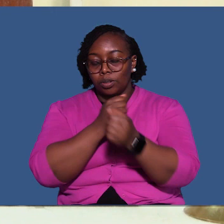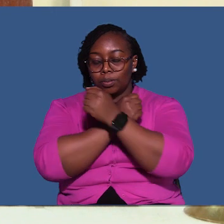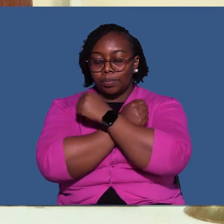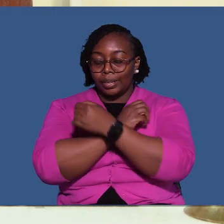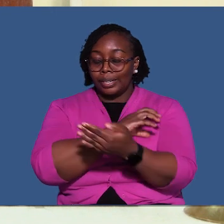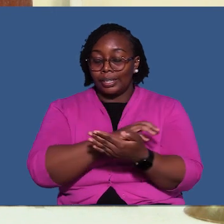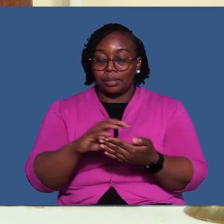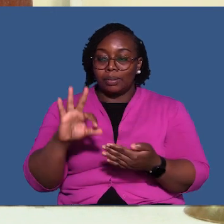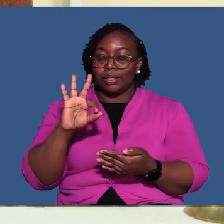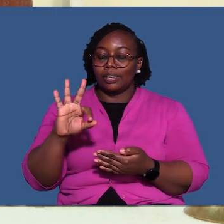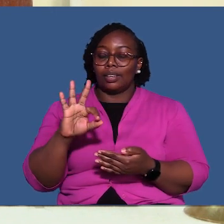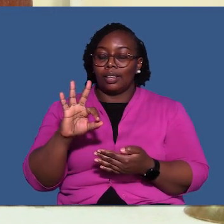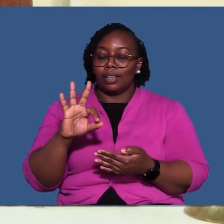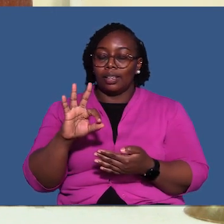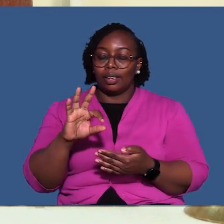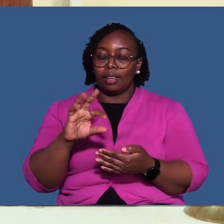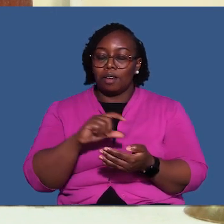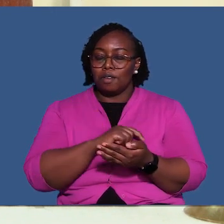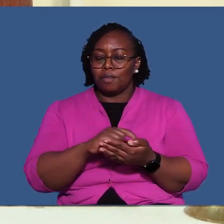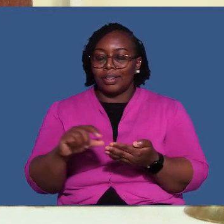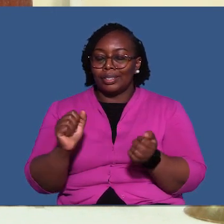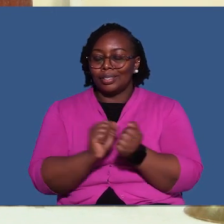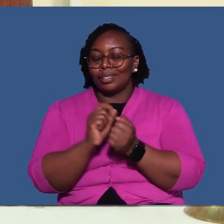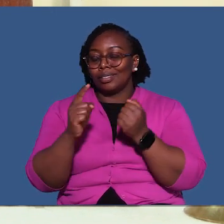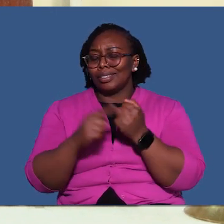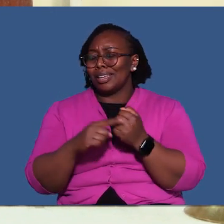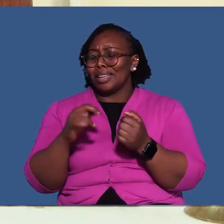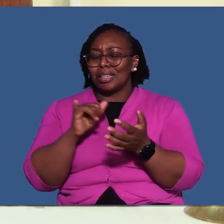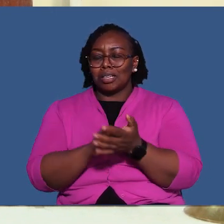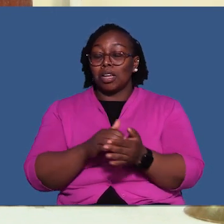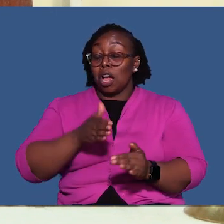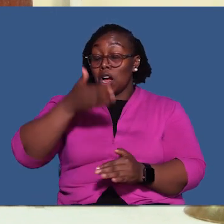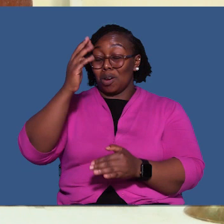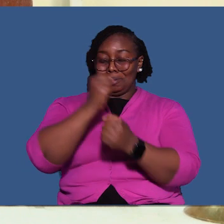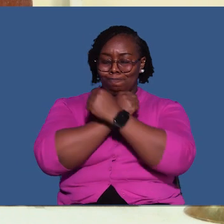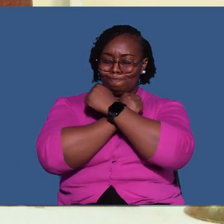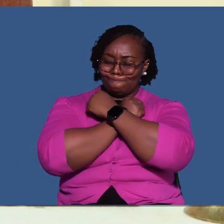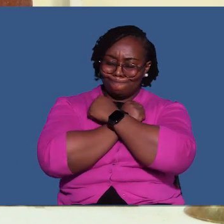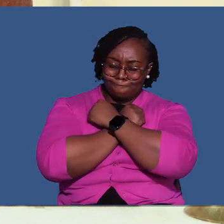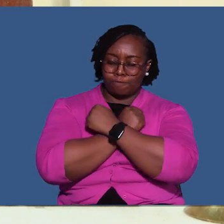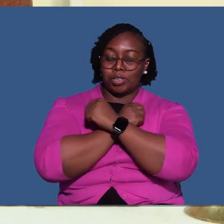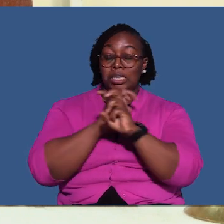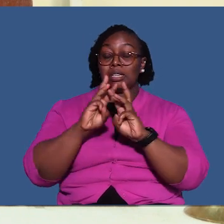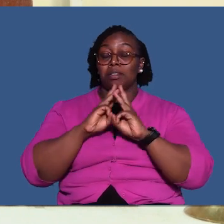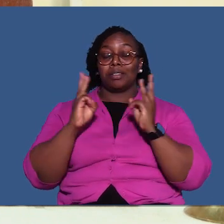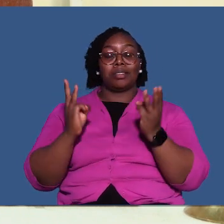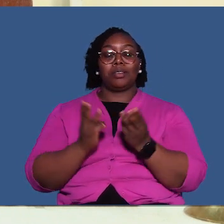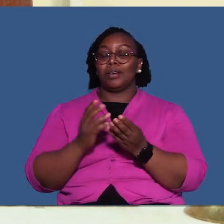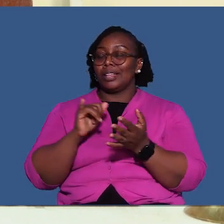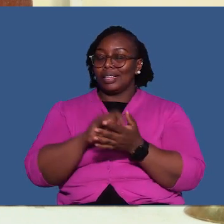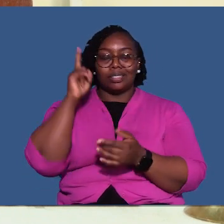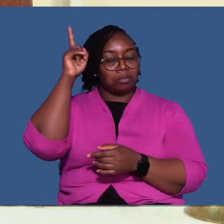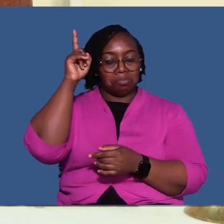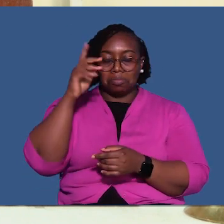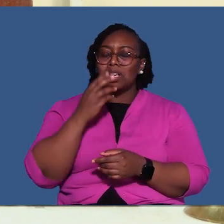us that for God so loved the world. And so he does not wish that any would perish. And